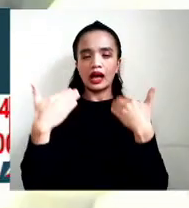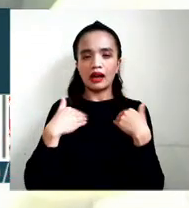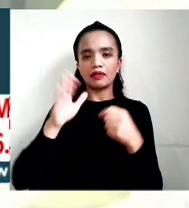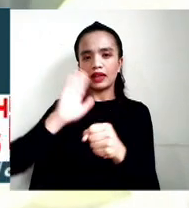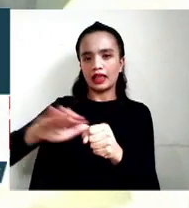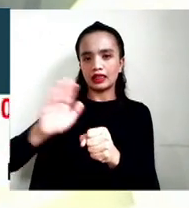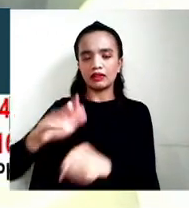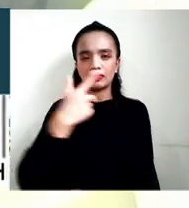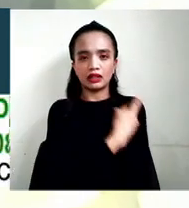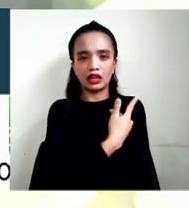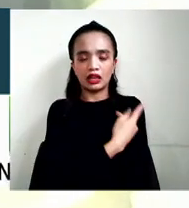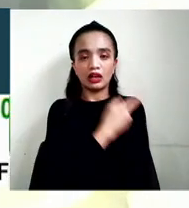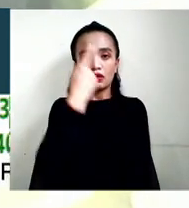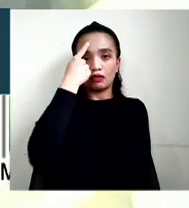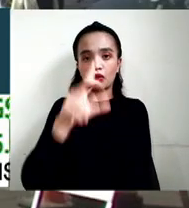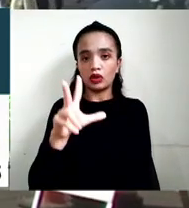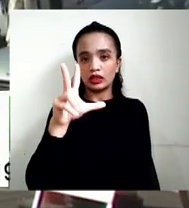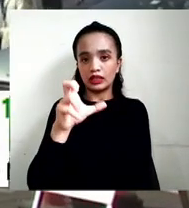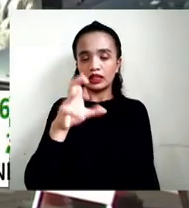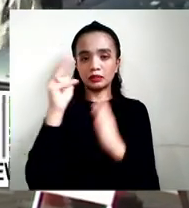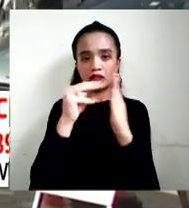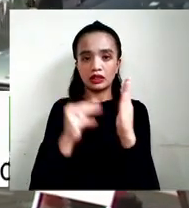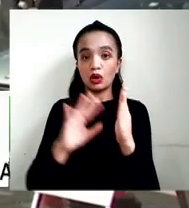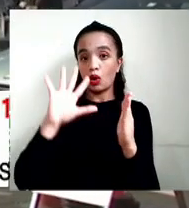million people by the end of July.